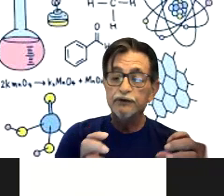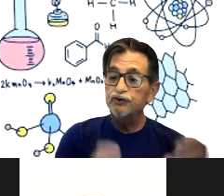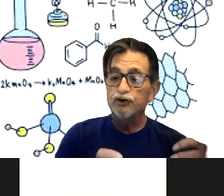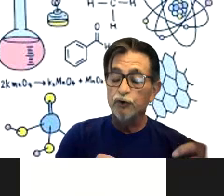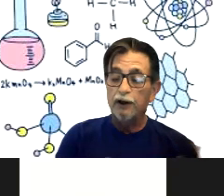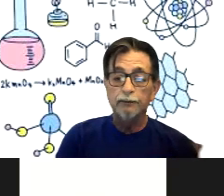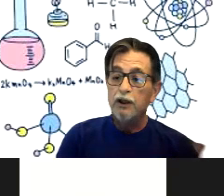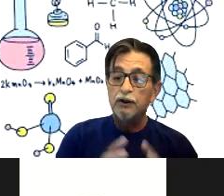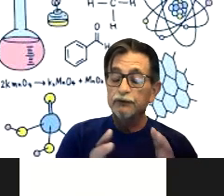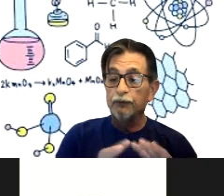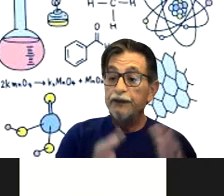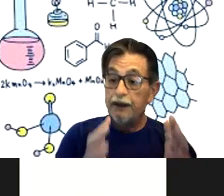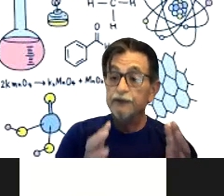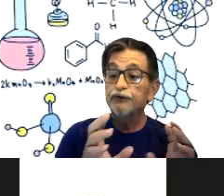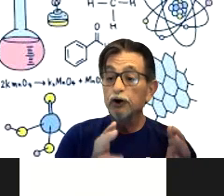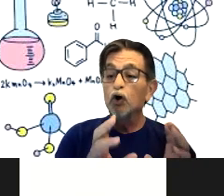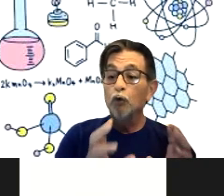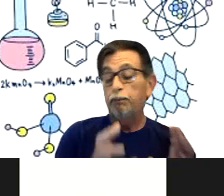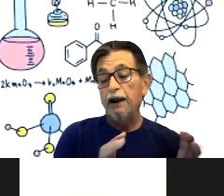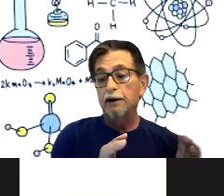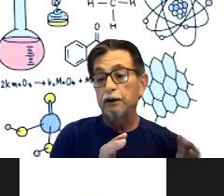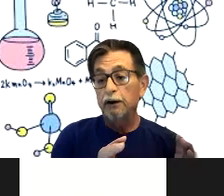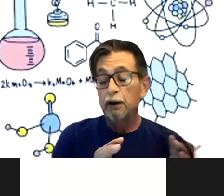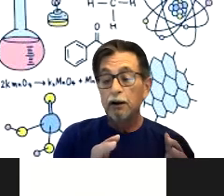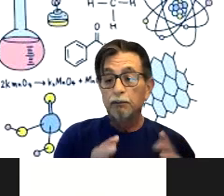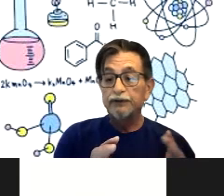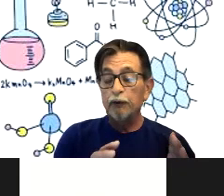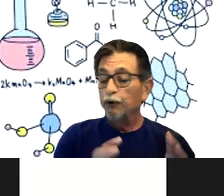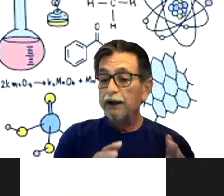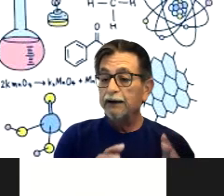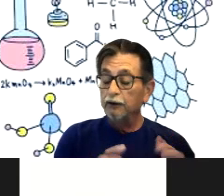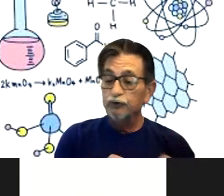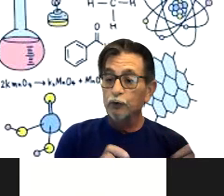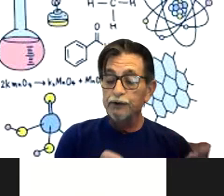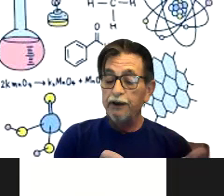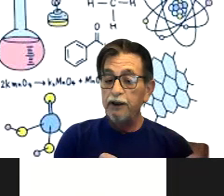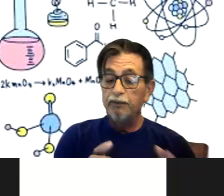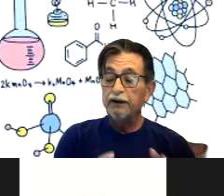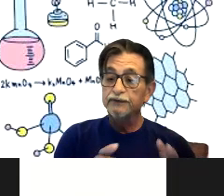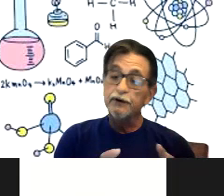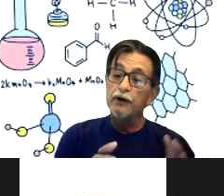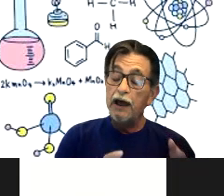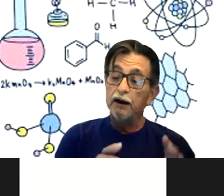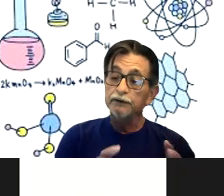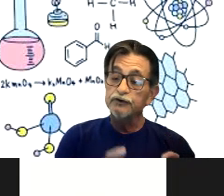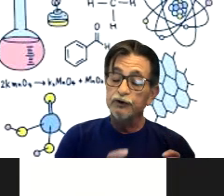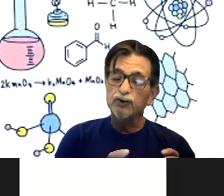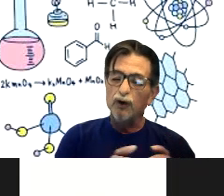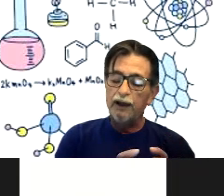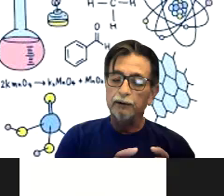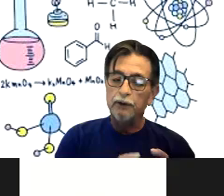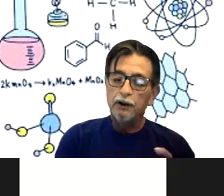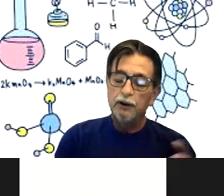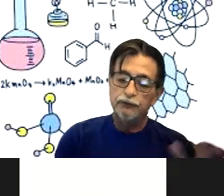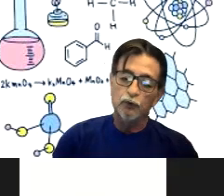not on the central atom. So yes, they're lone pair, but they will not count toward the E because they're not on the